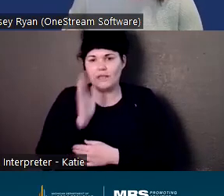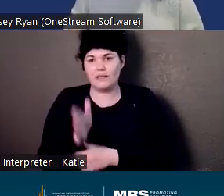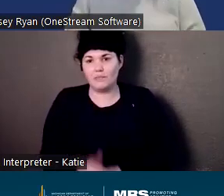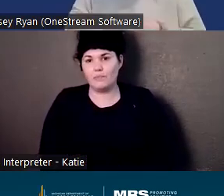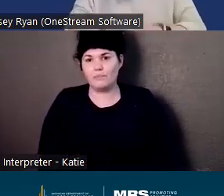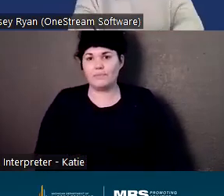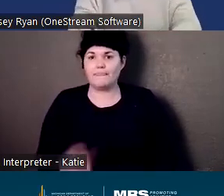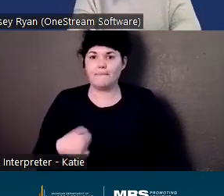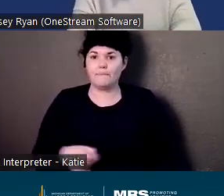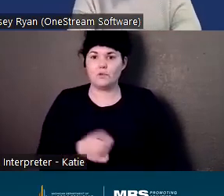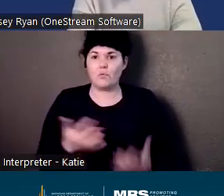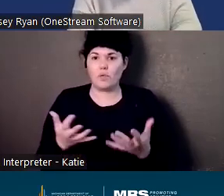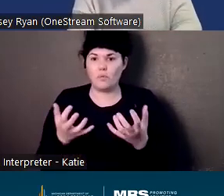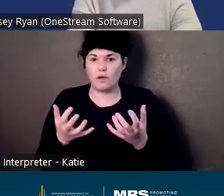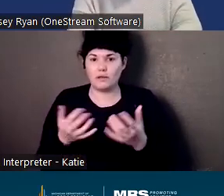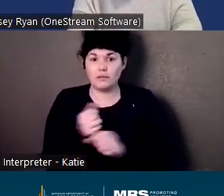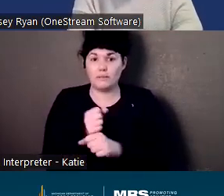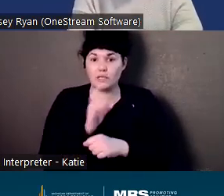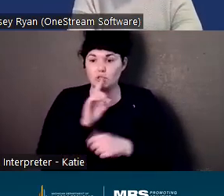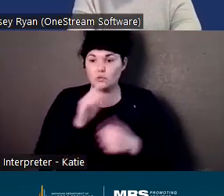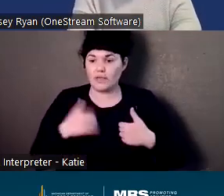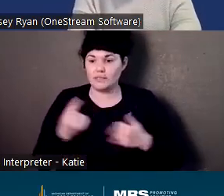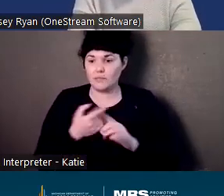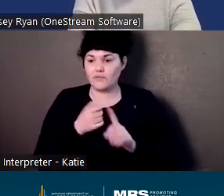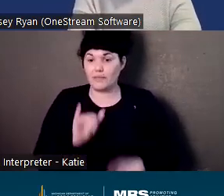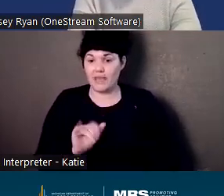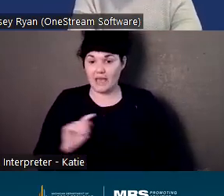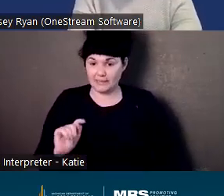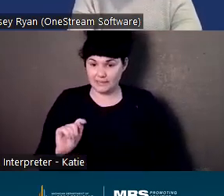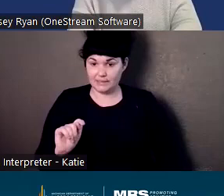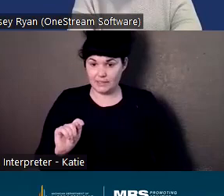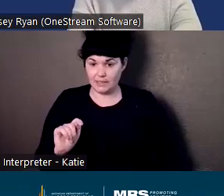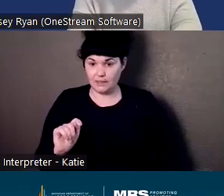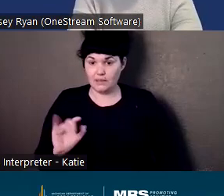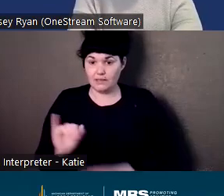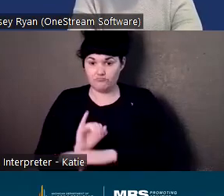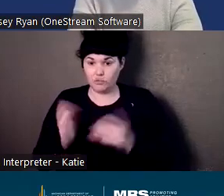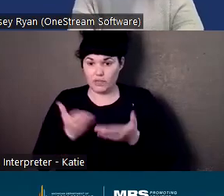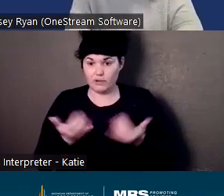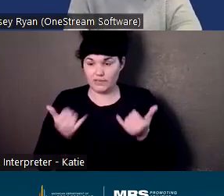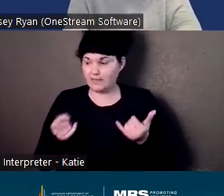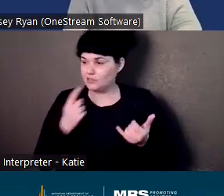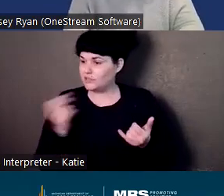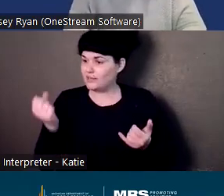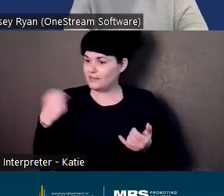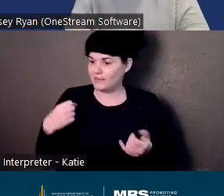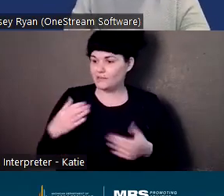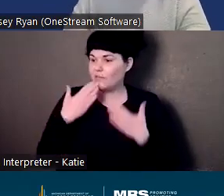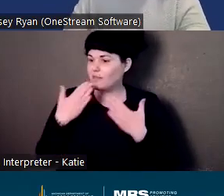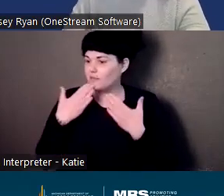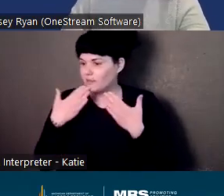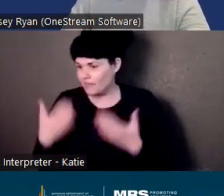we wanted to make sure that we had someone from that IT side here today, and she said yes to the session. So thank you, thank you, thank